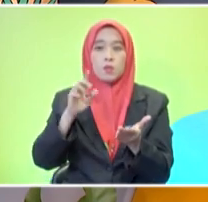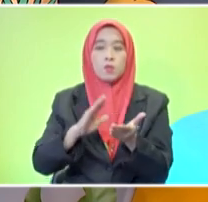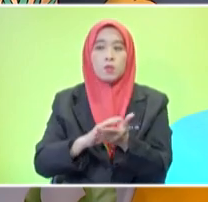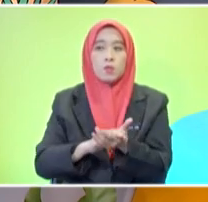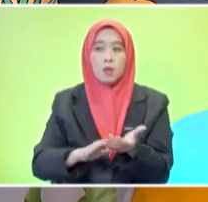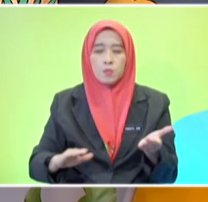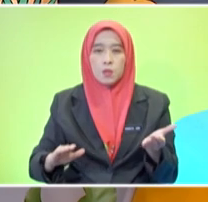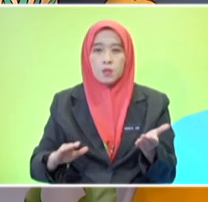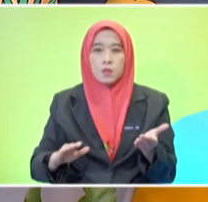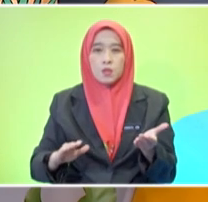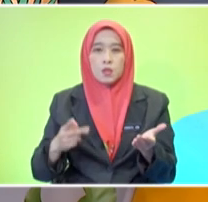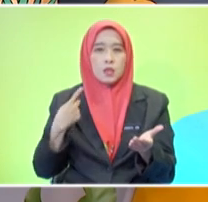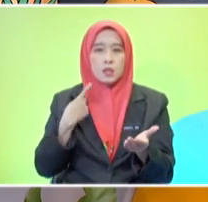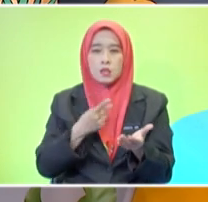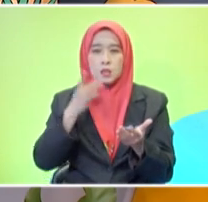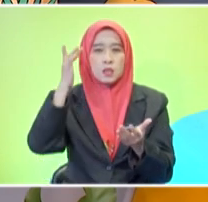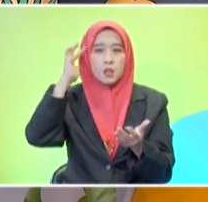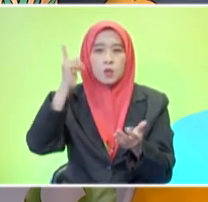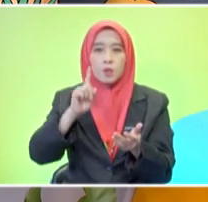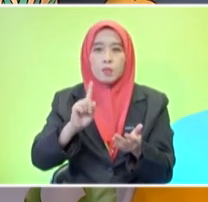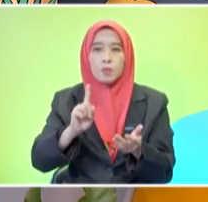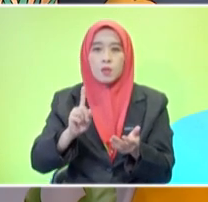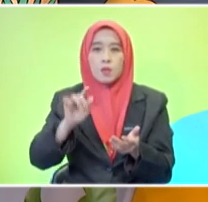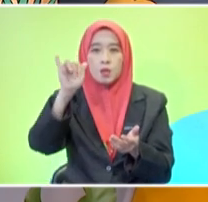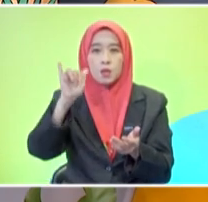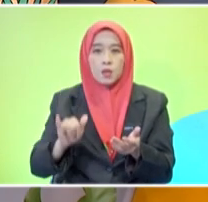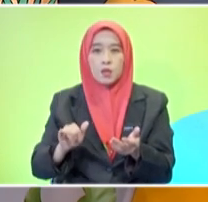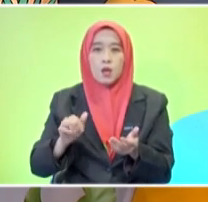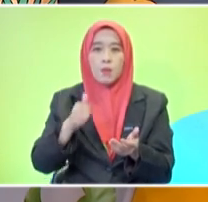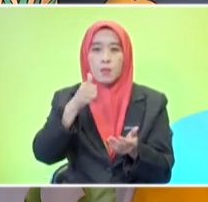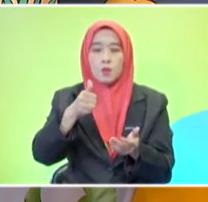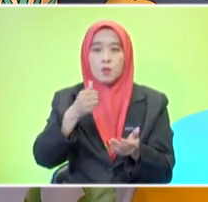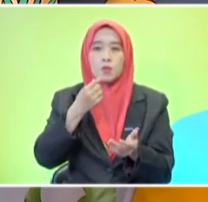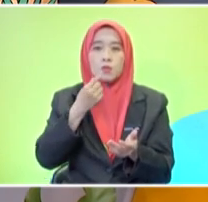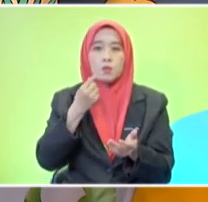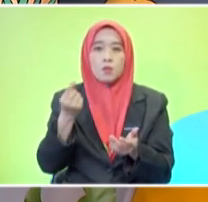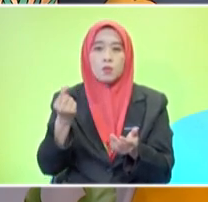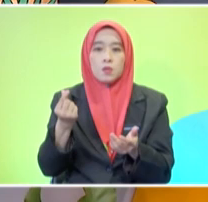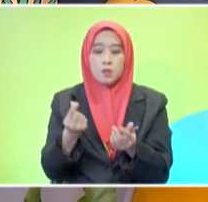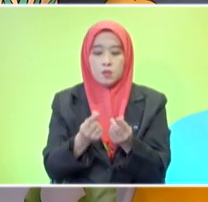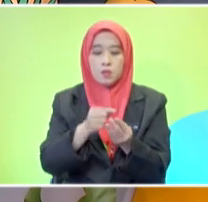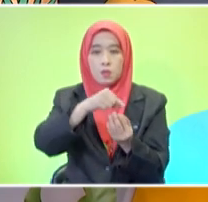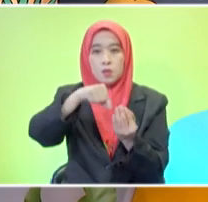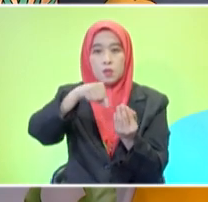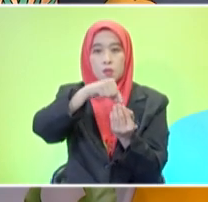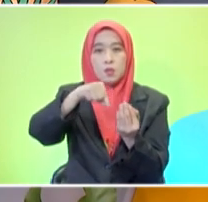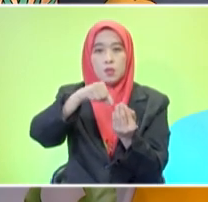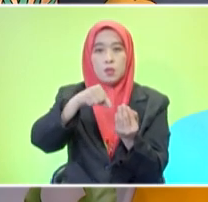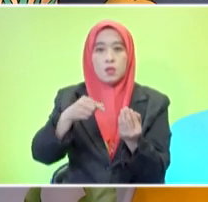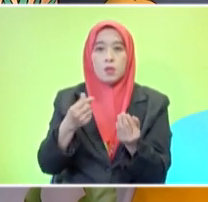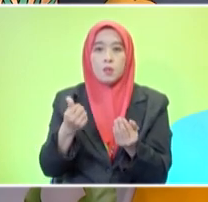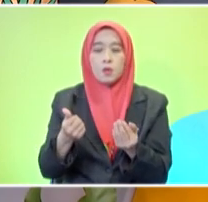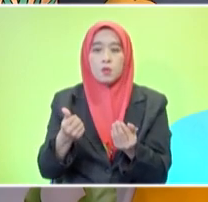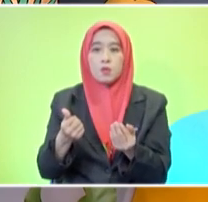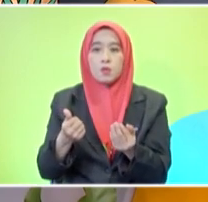predict which will actually turn out well, which is the good seed or which is the bad seed. Bad seed. Mm-hmm. Yeah, we couldn't know. So even though